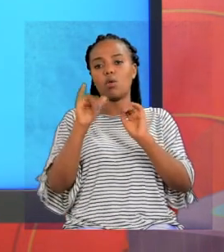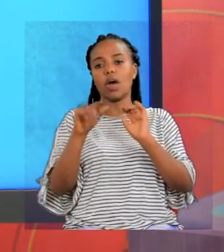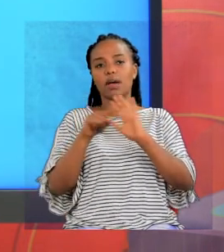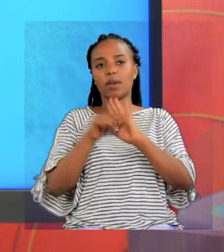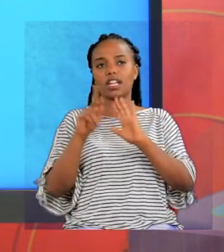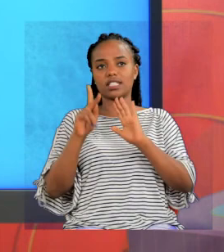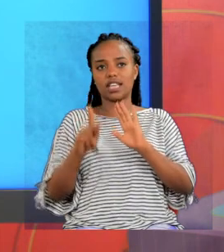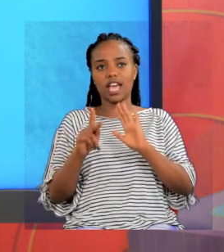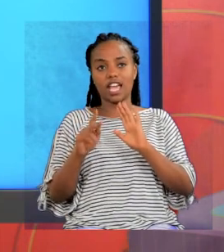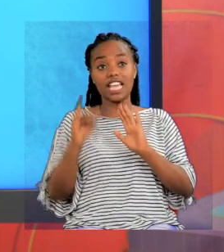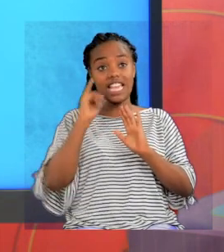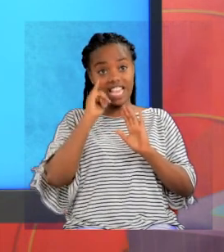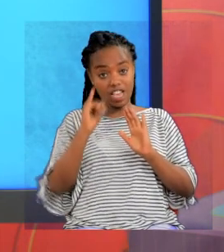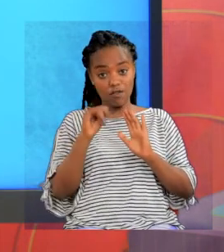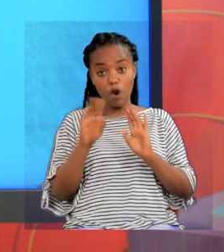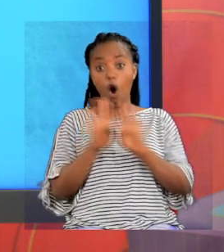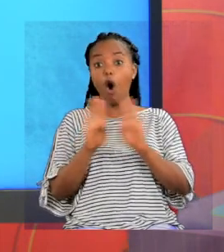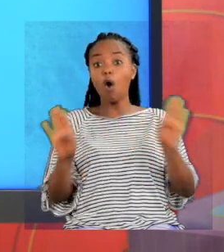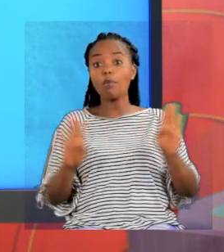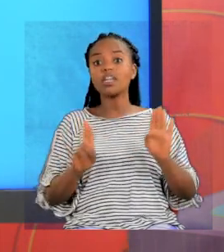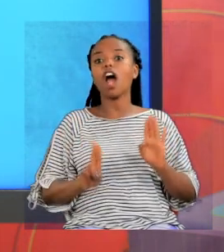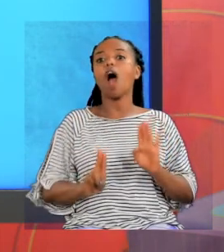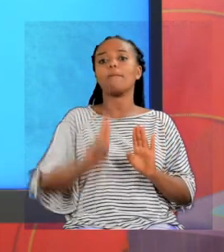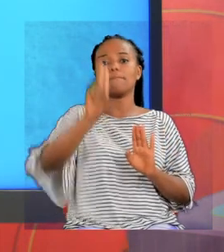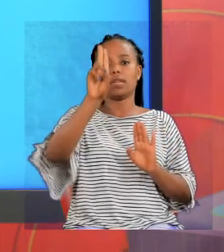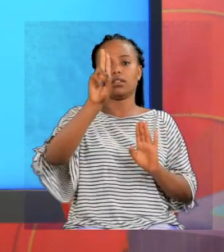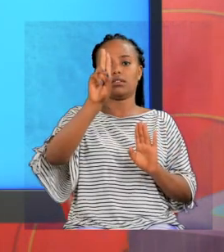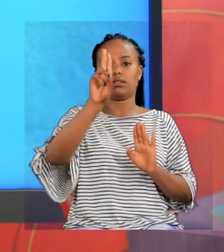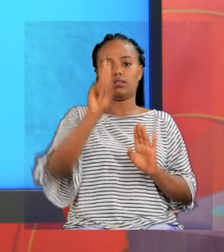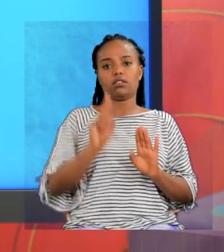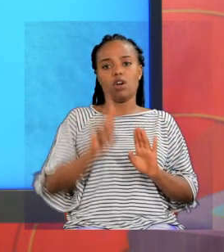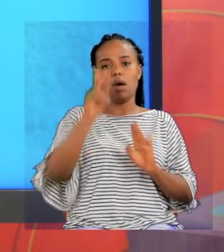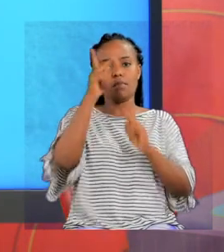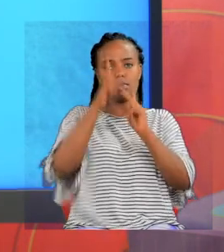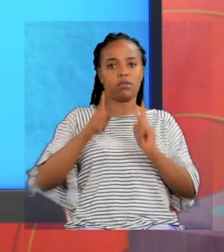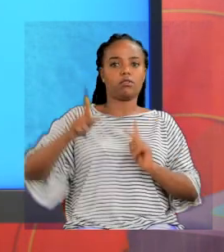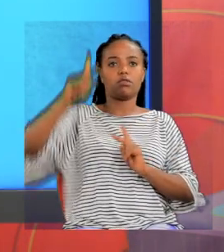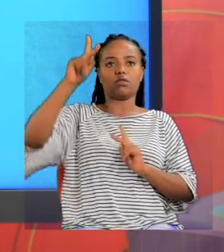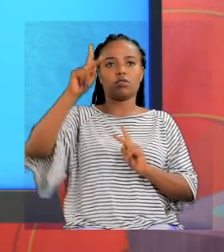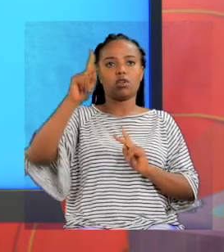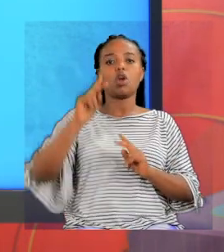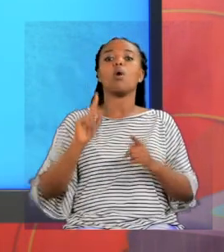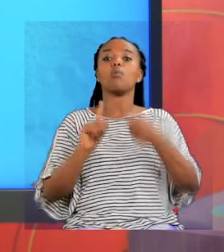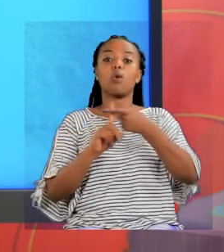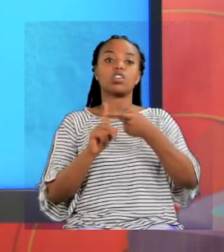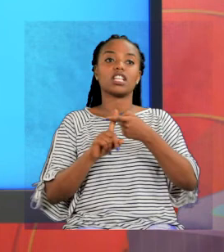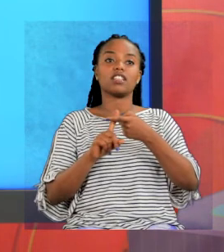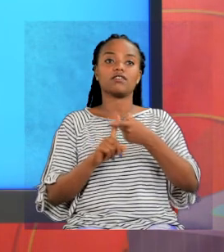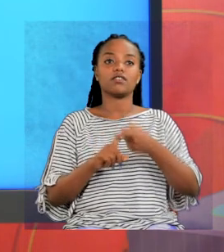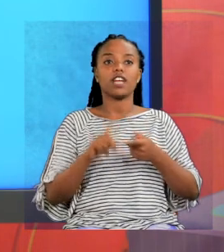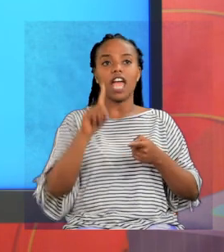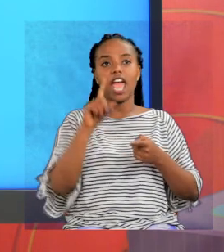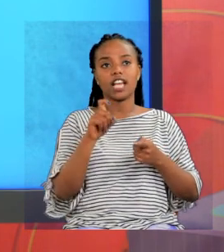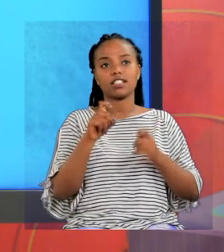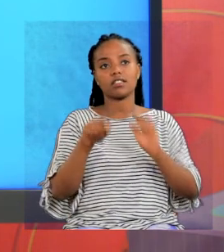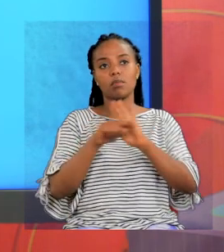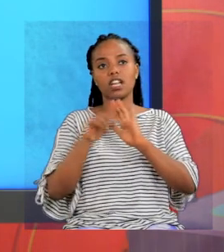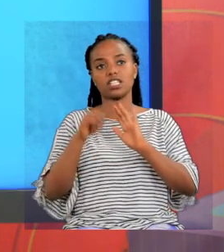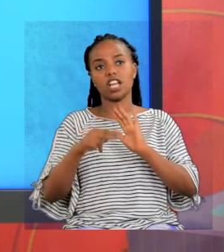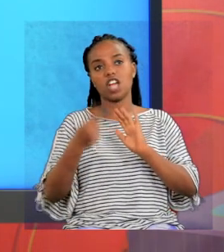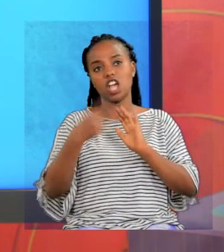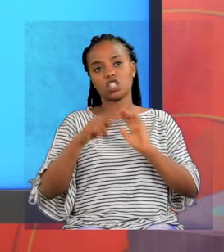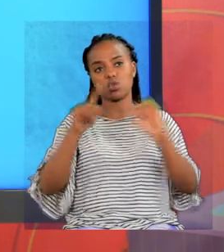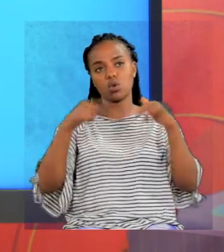if it opens upward. If it's open upward, this part becomes positive, and the equation is x minus h whole squared is equal